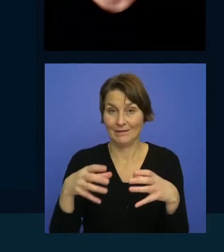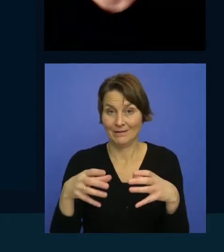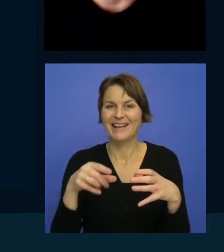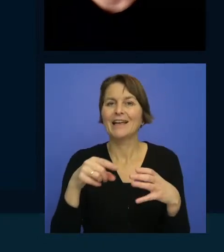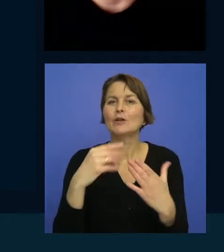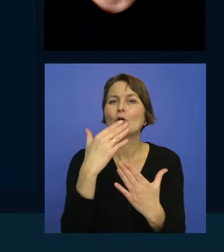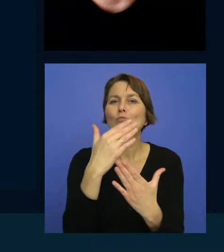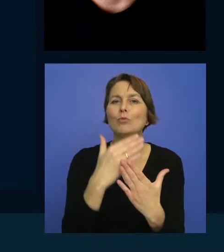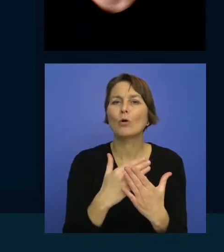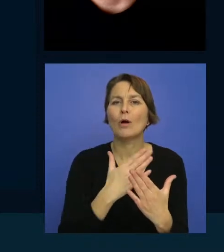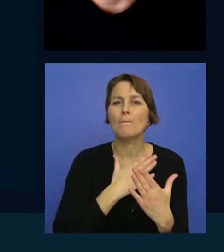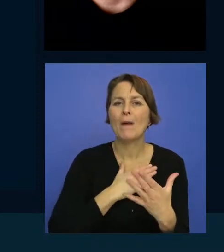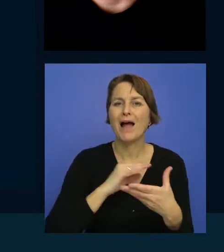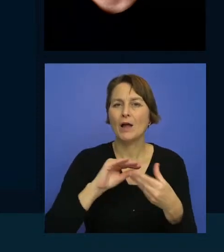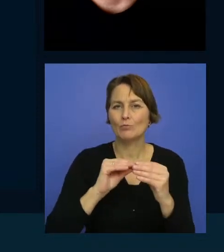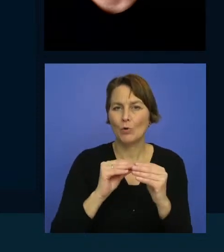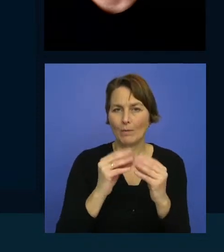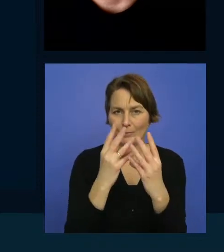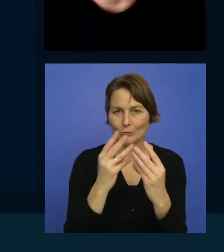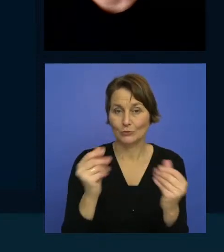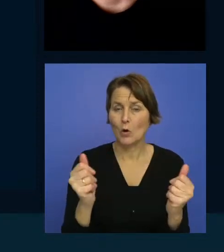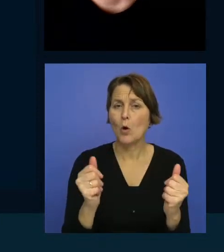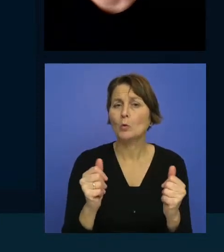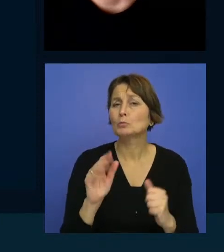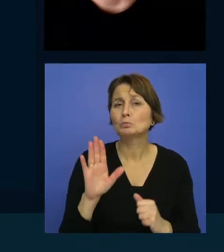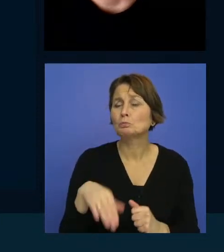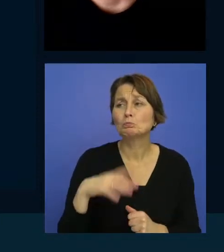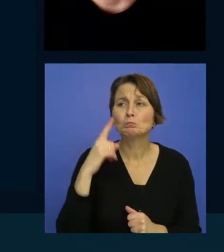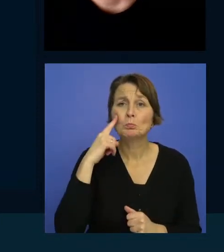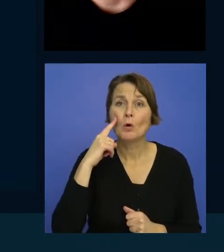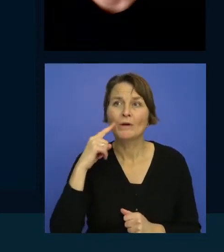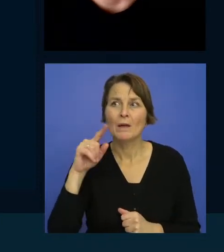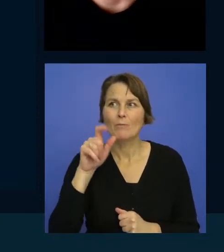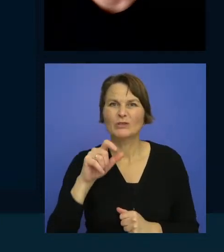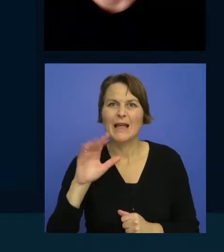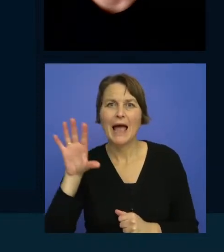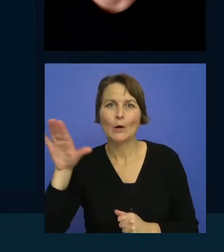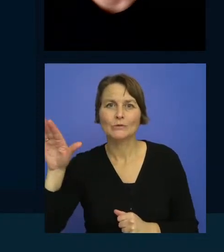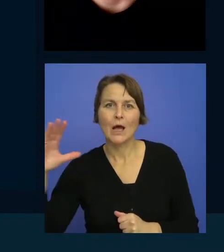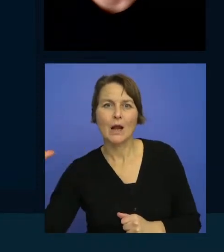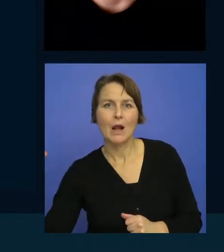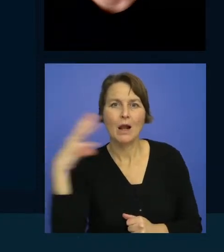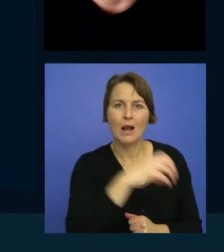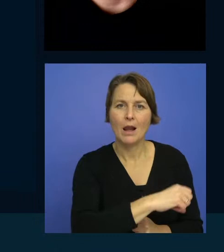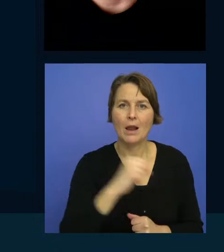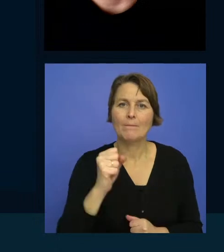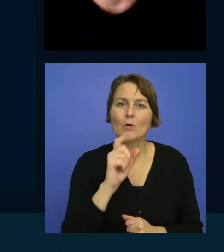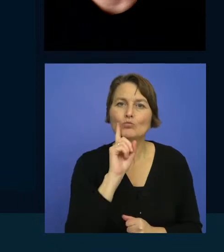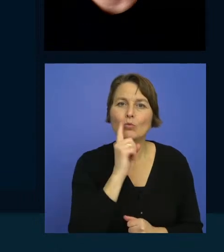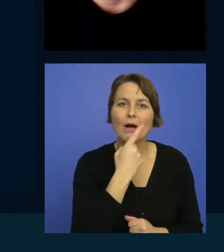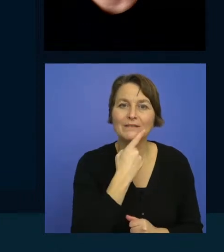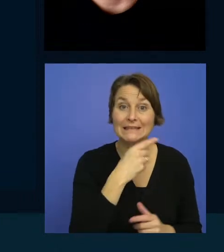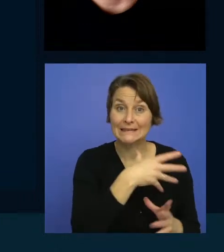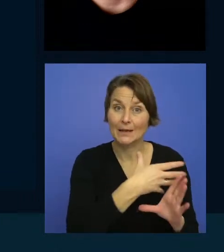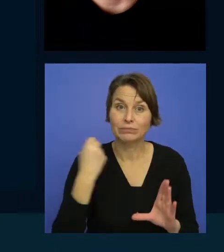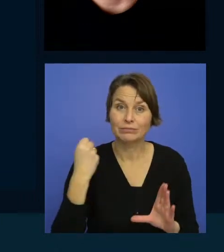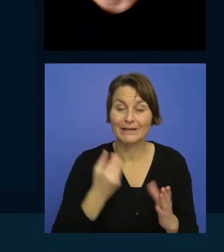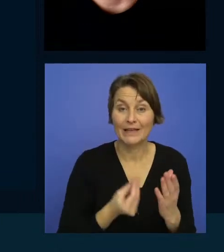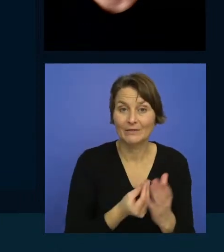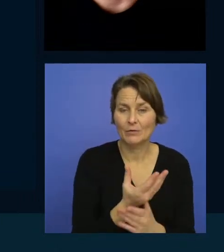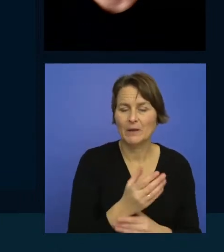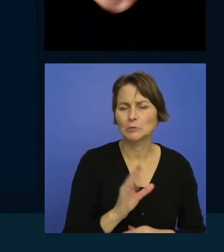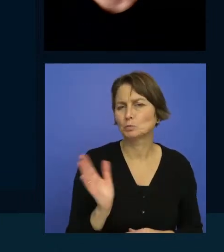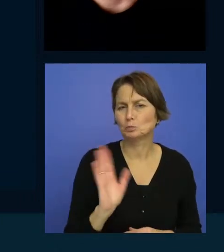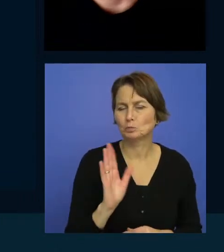knowing that I don't have to be concerned about privacy attacks. So one of the ways that we can use differential privacy in